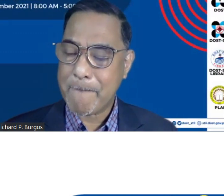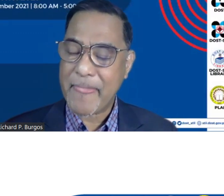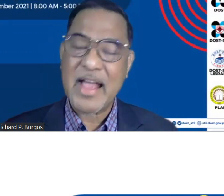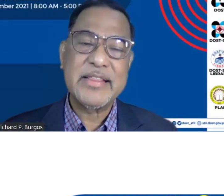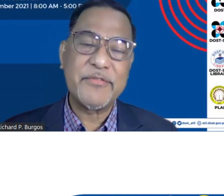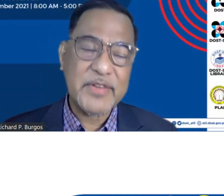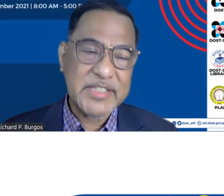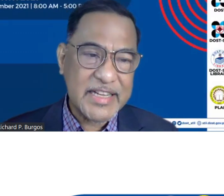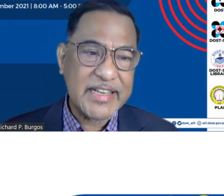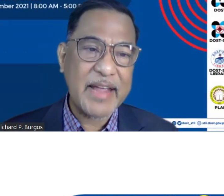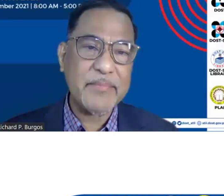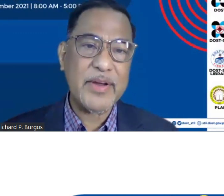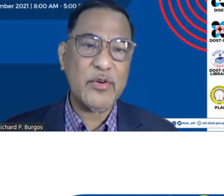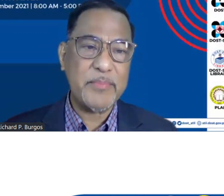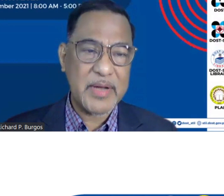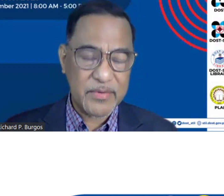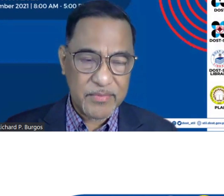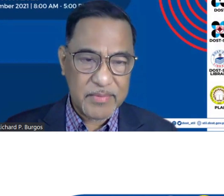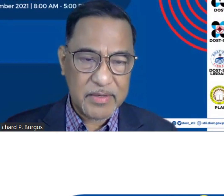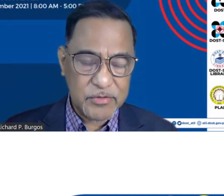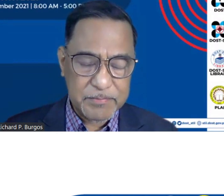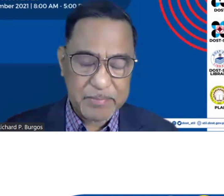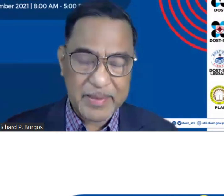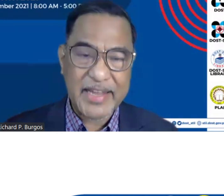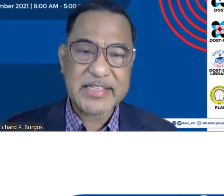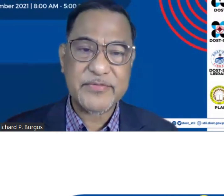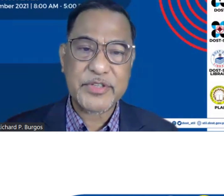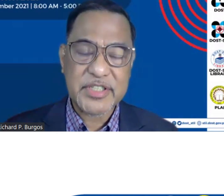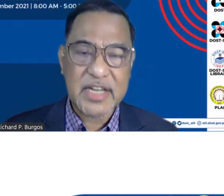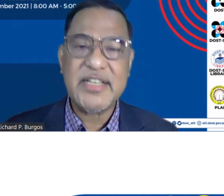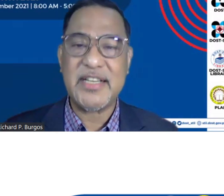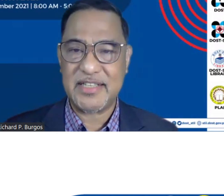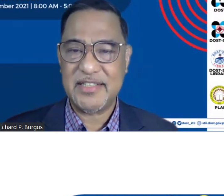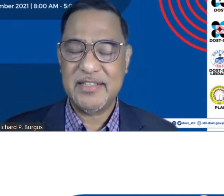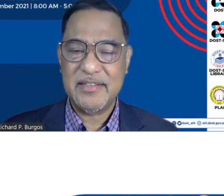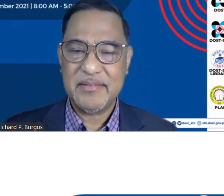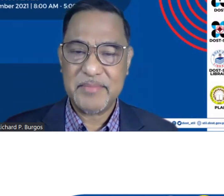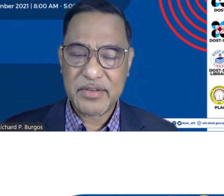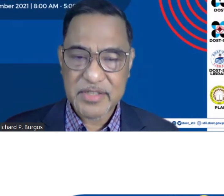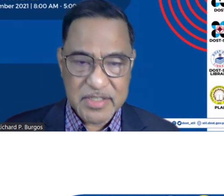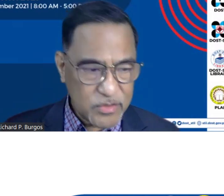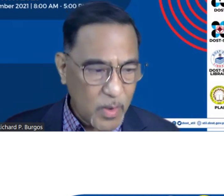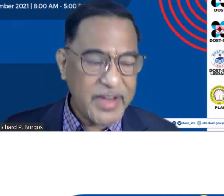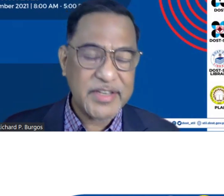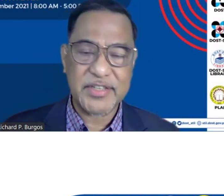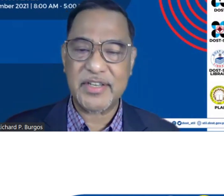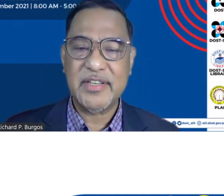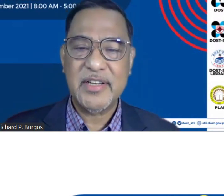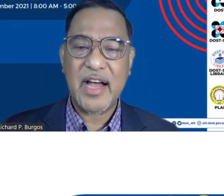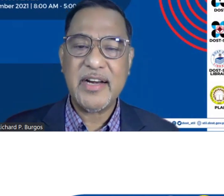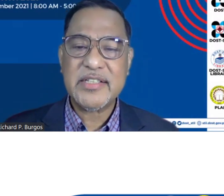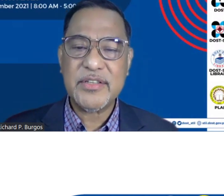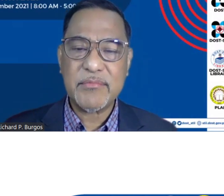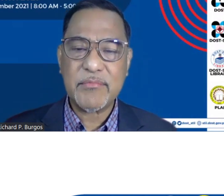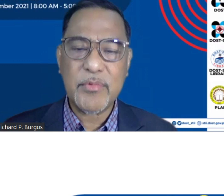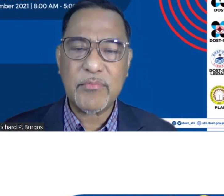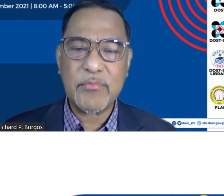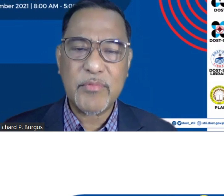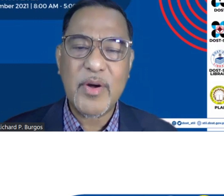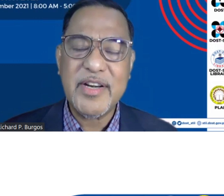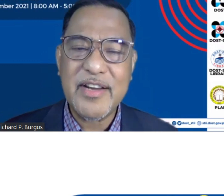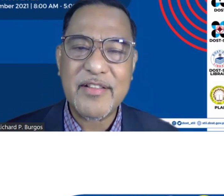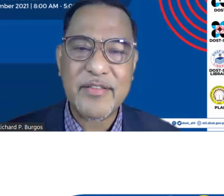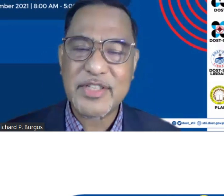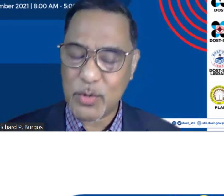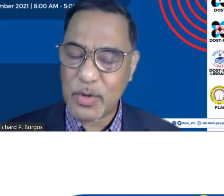Okay, the physical library could be a good place for study because it's quieter and you